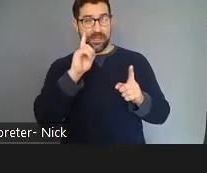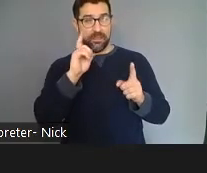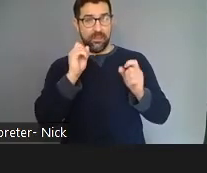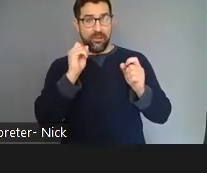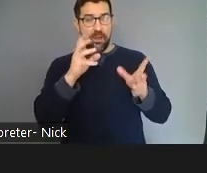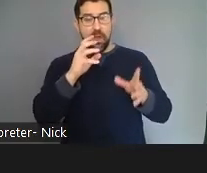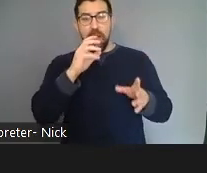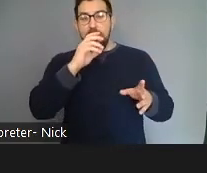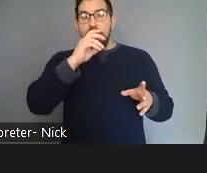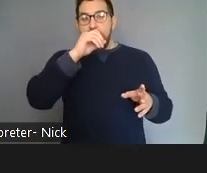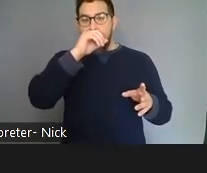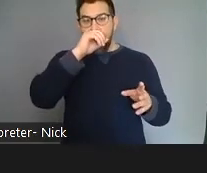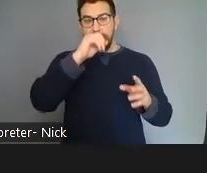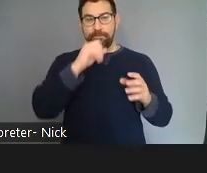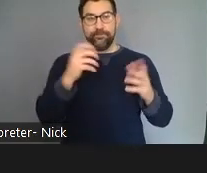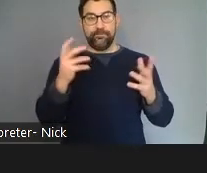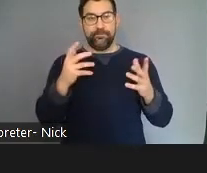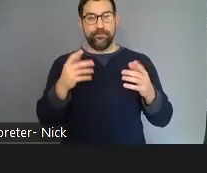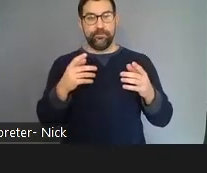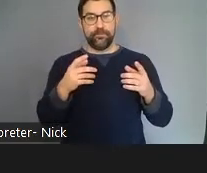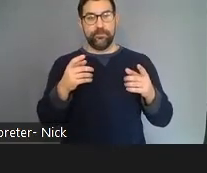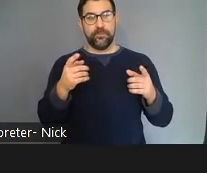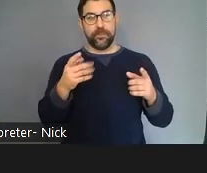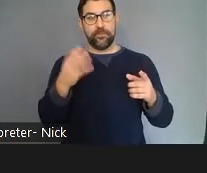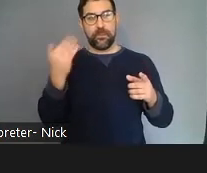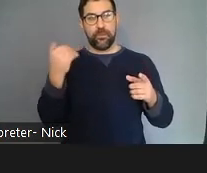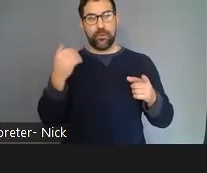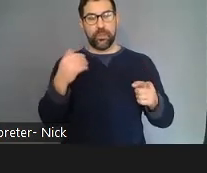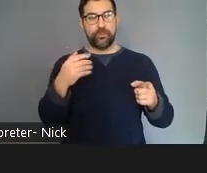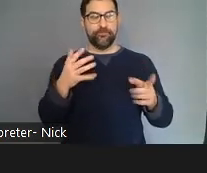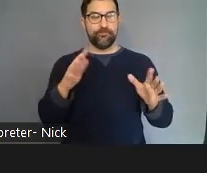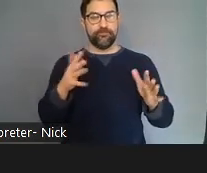of what we found out is that you sort of